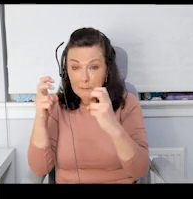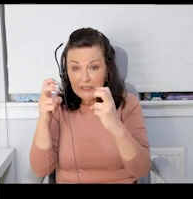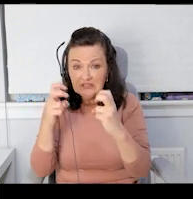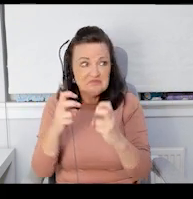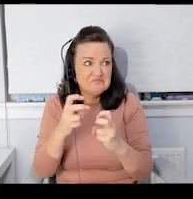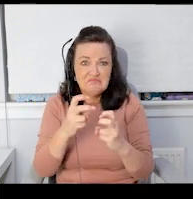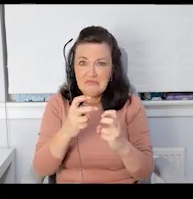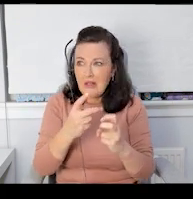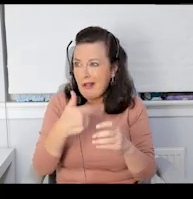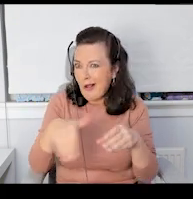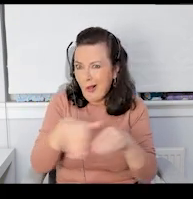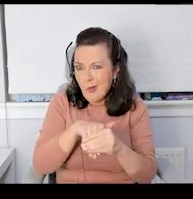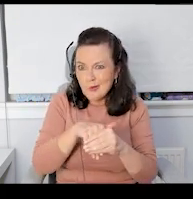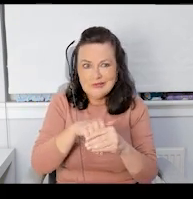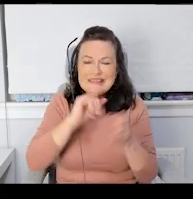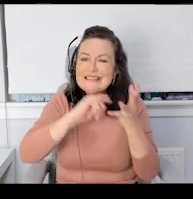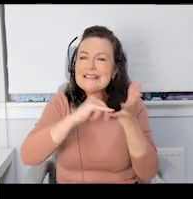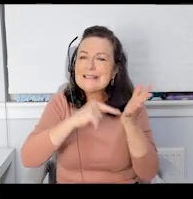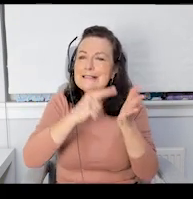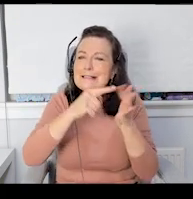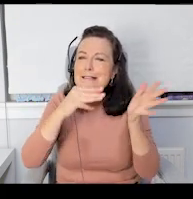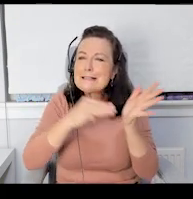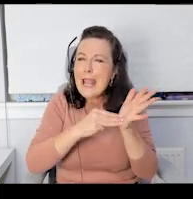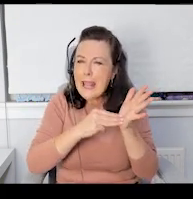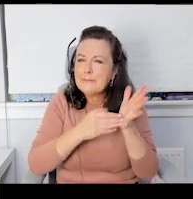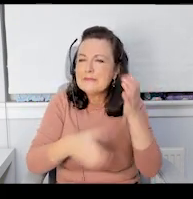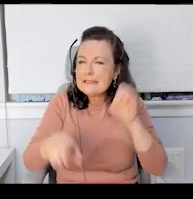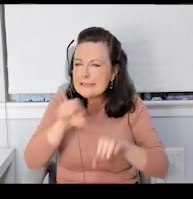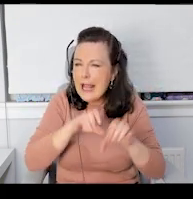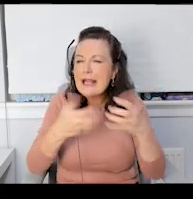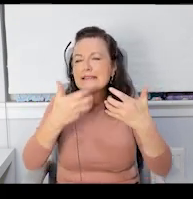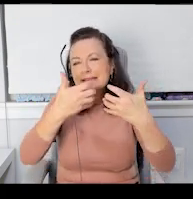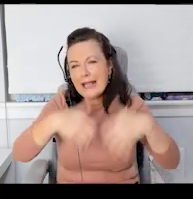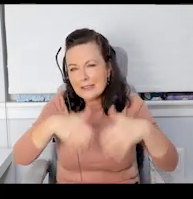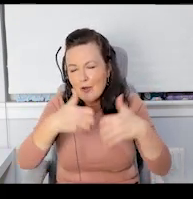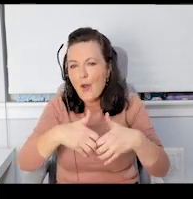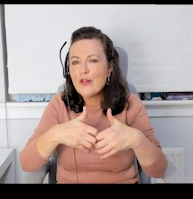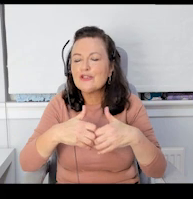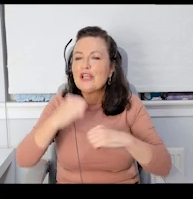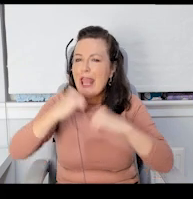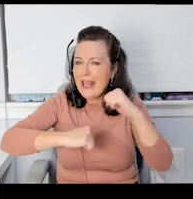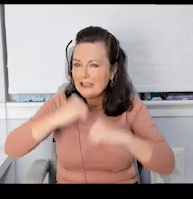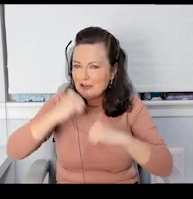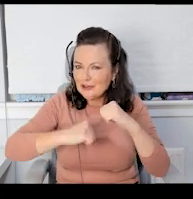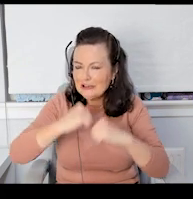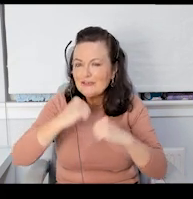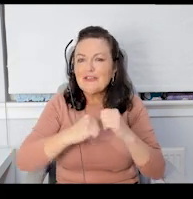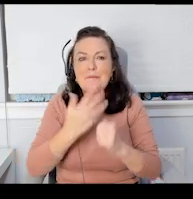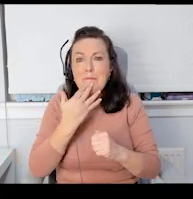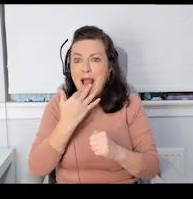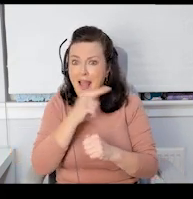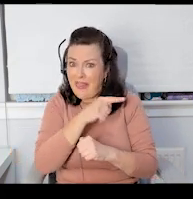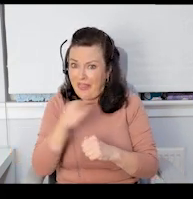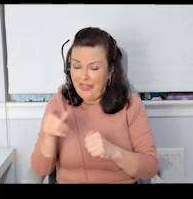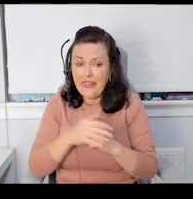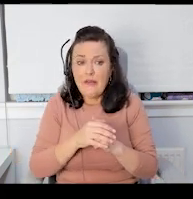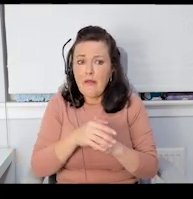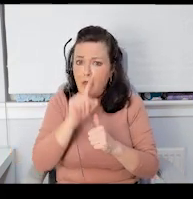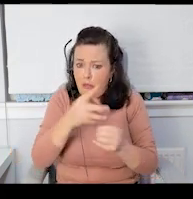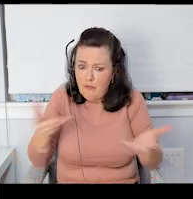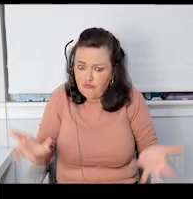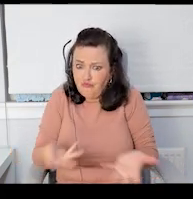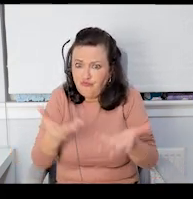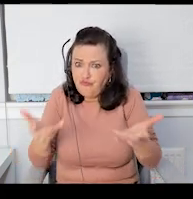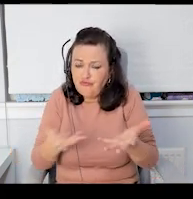IT, scientific technologies, and social services and healthcare. The apprentices develop meta skills such as communication,